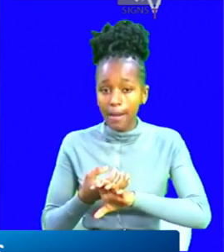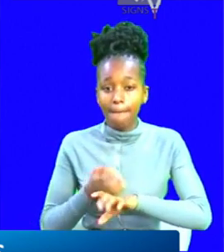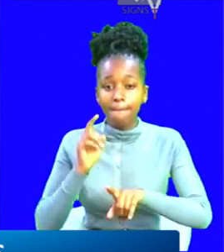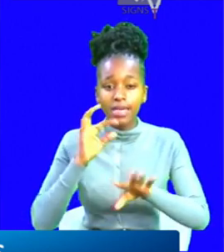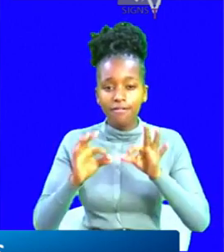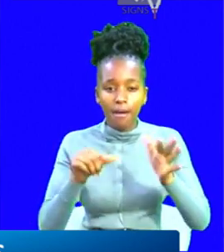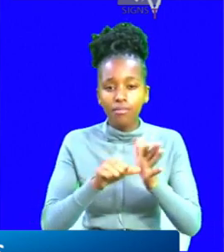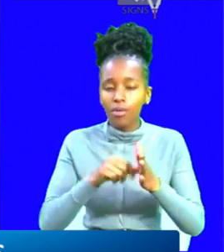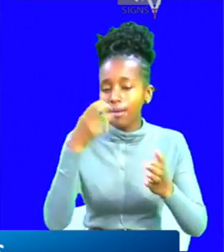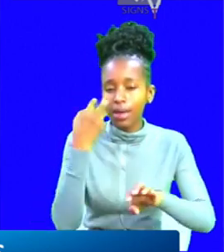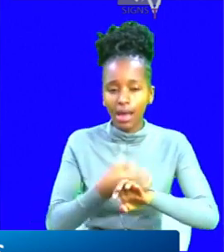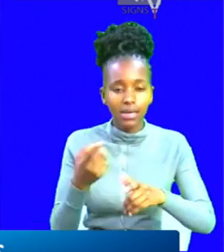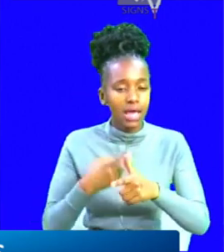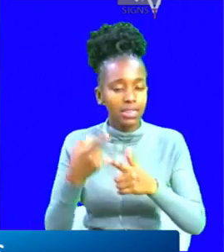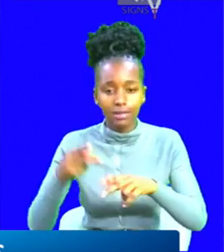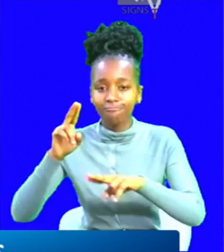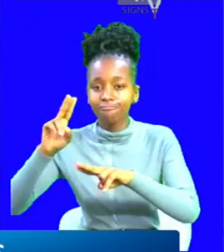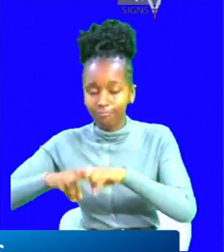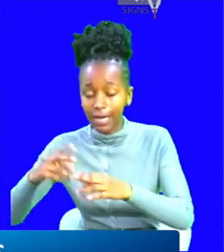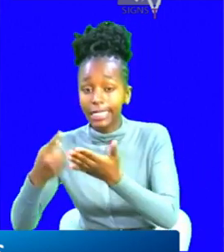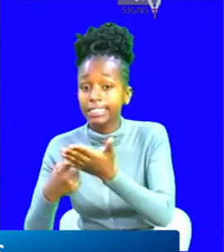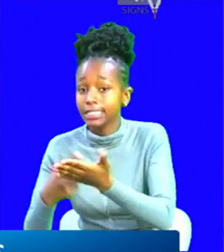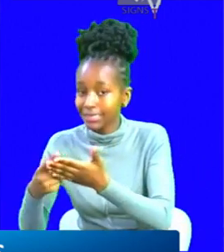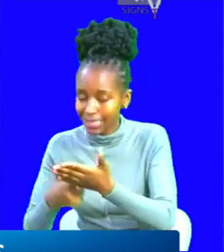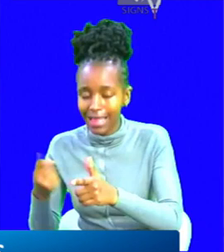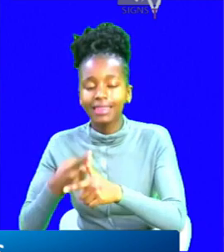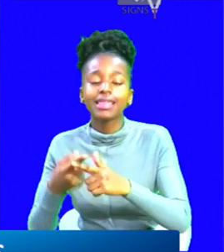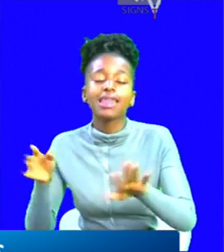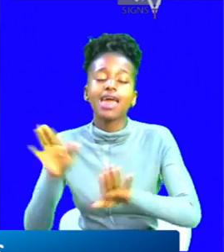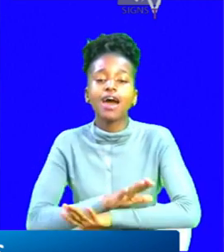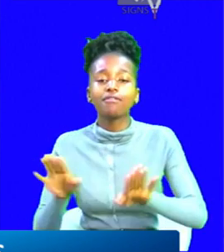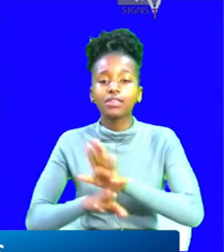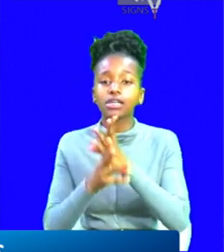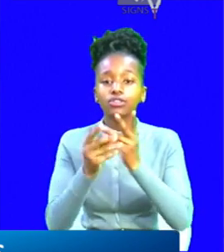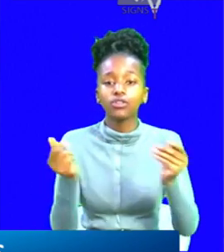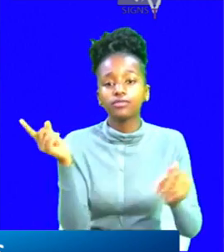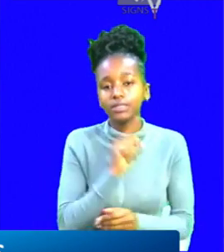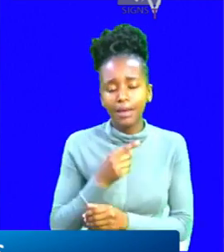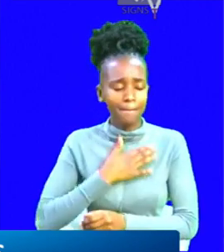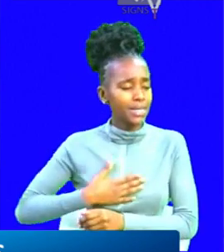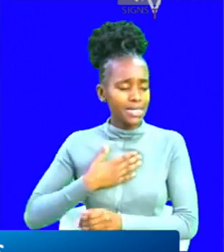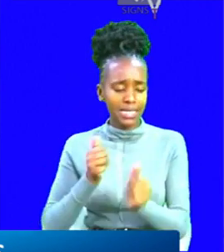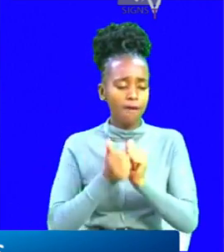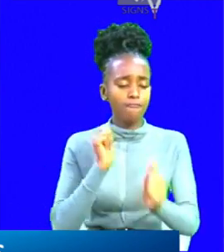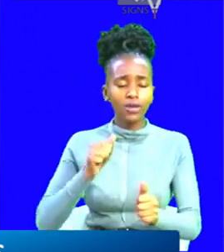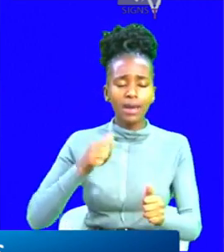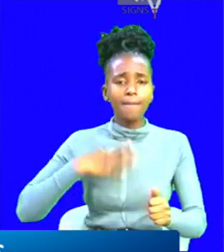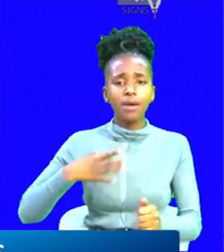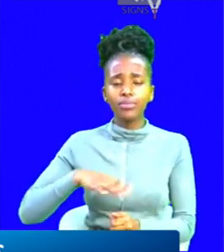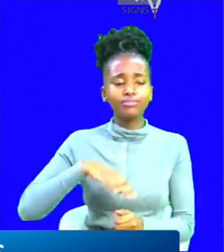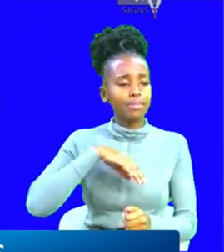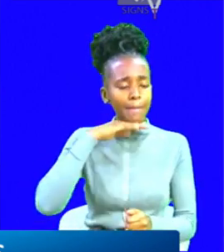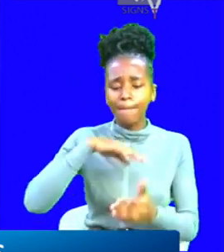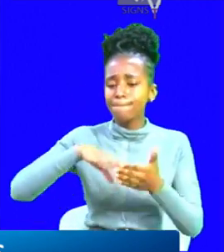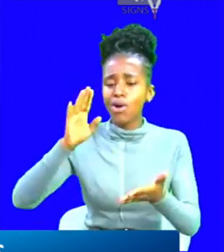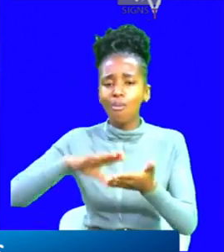through dialogue. We must at all costs avoid the loss of lives. No further blood should